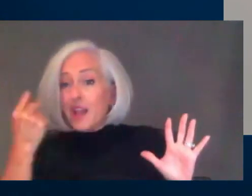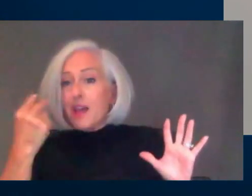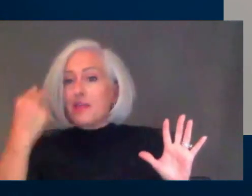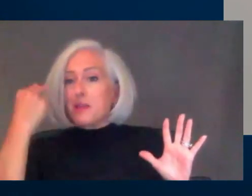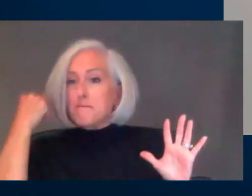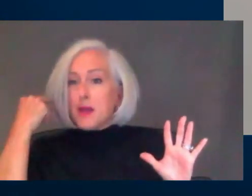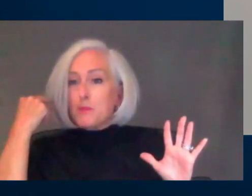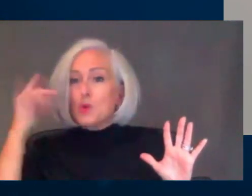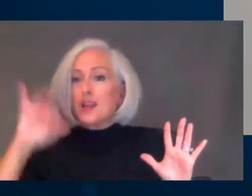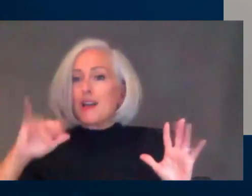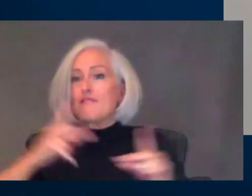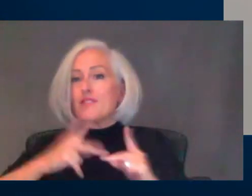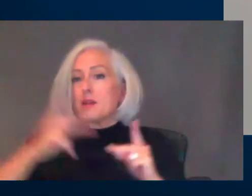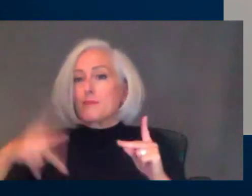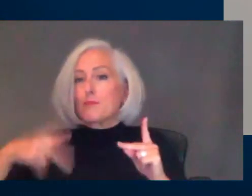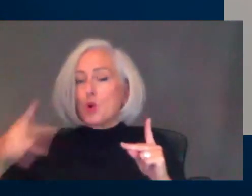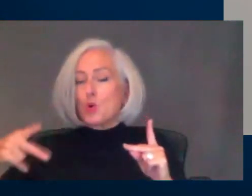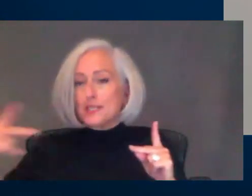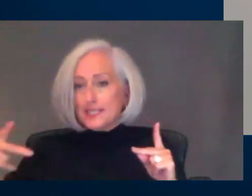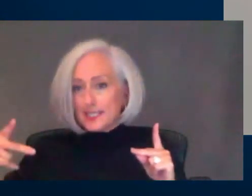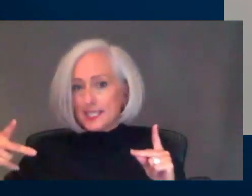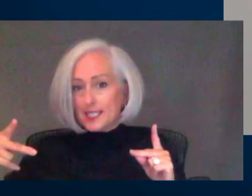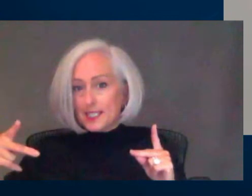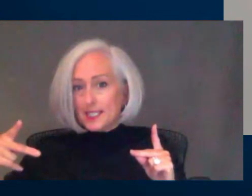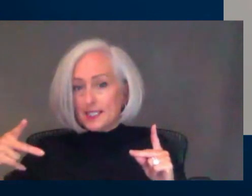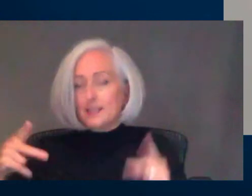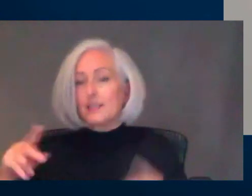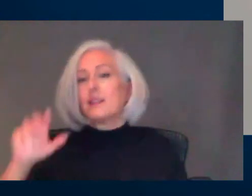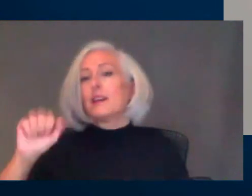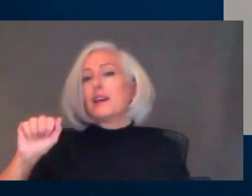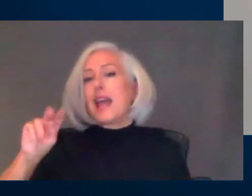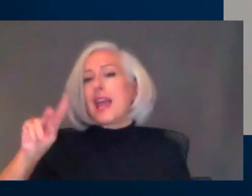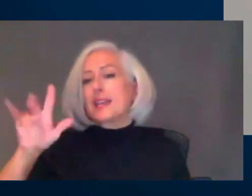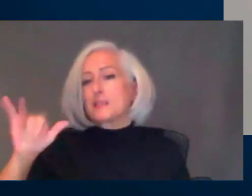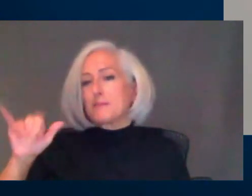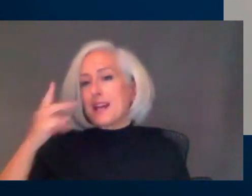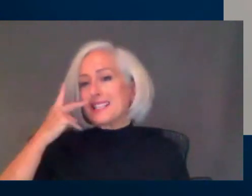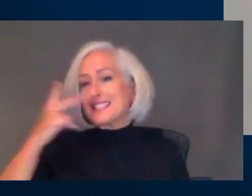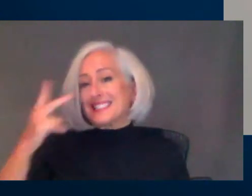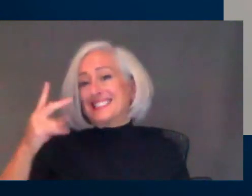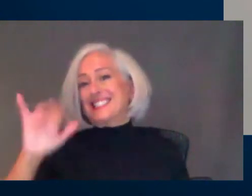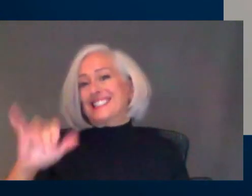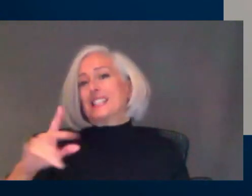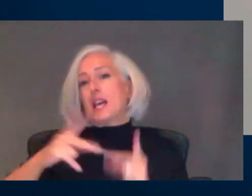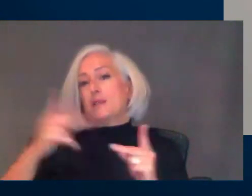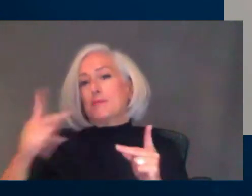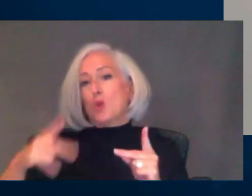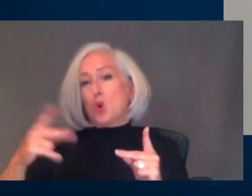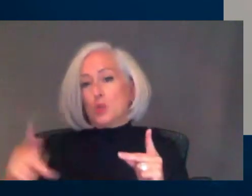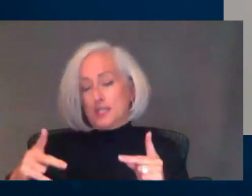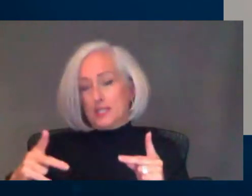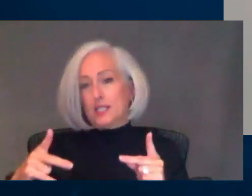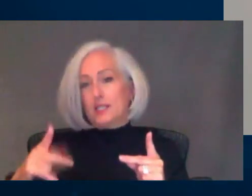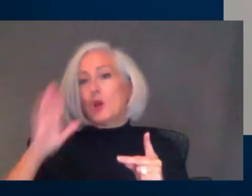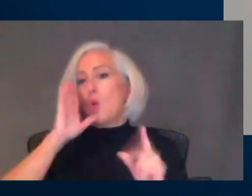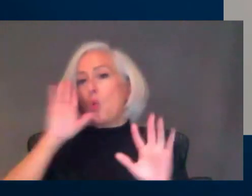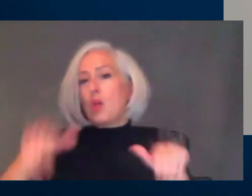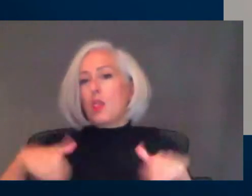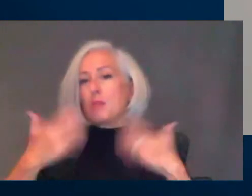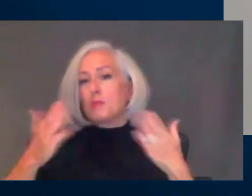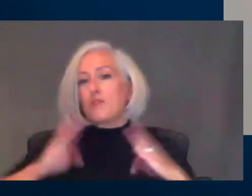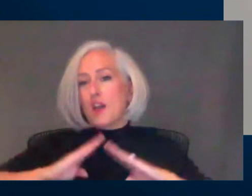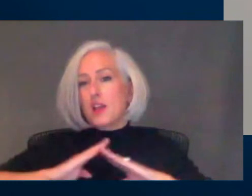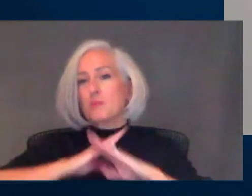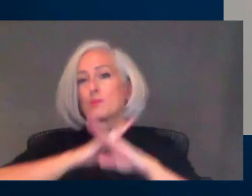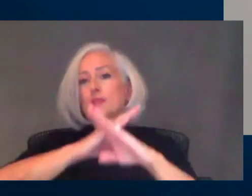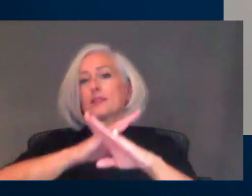a 3-year and a 7-year and a 12-year and a 20 and 40-year story. And the data we have for this vaccine